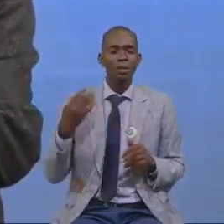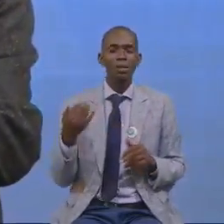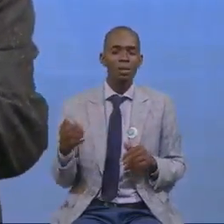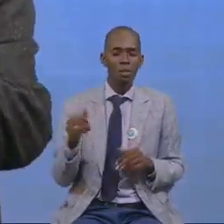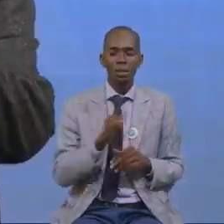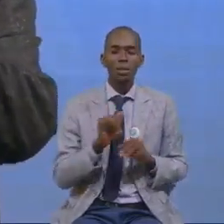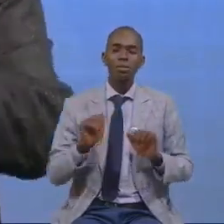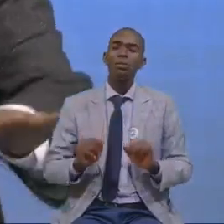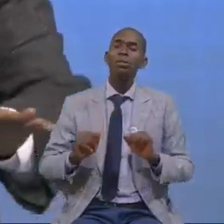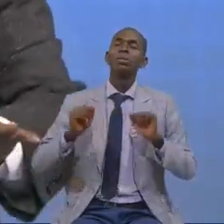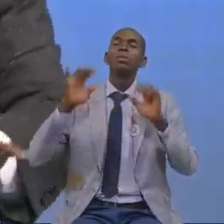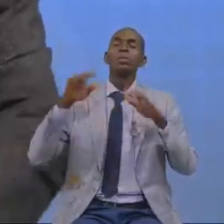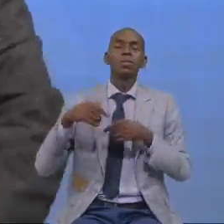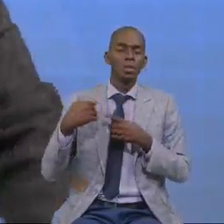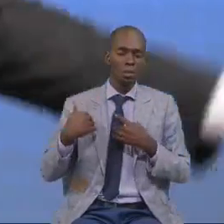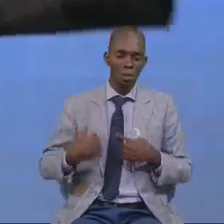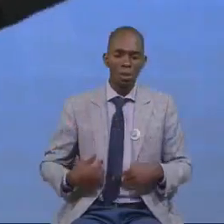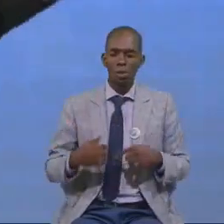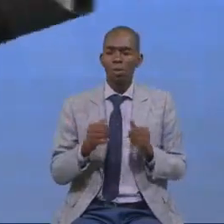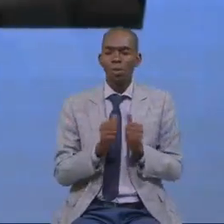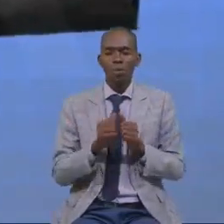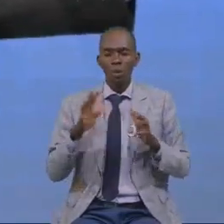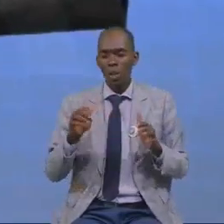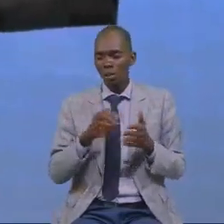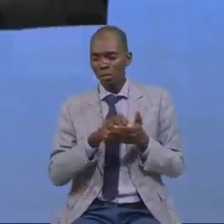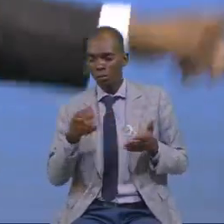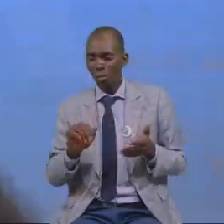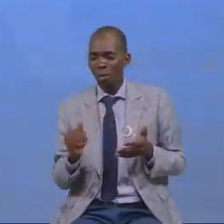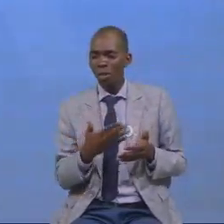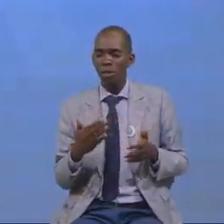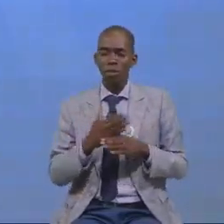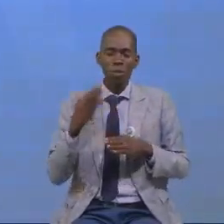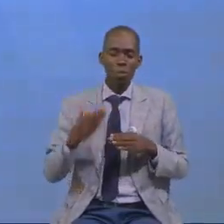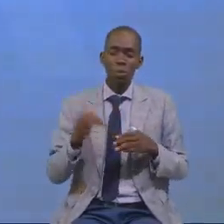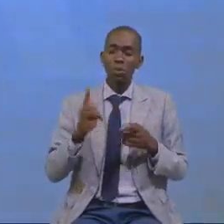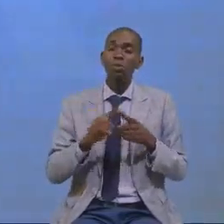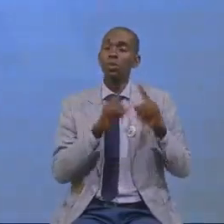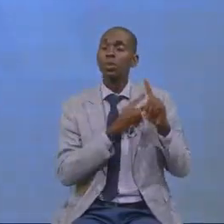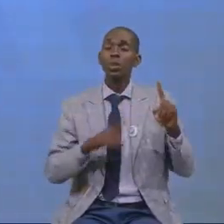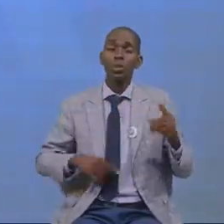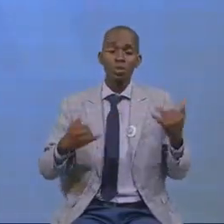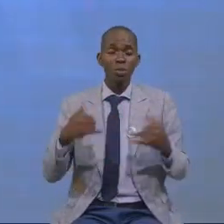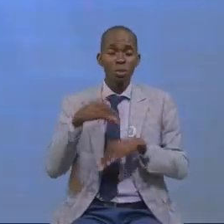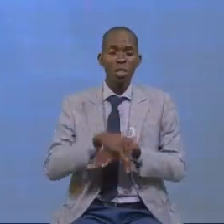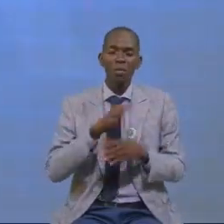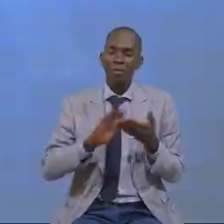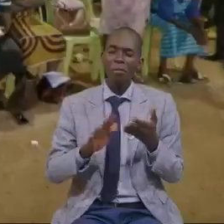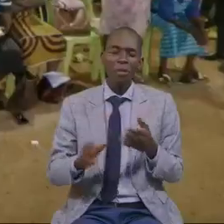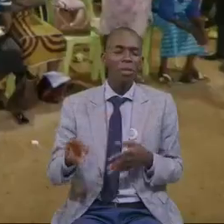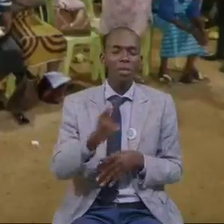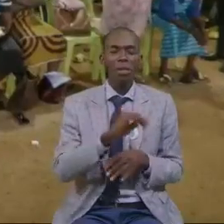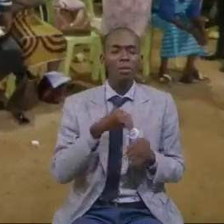hearts unreservedly unto the Lord tonight. Forgive them in